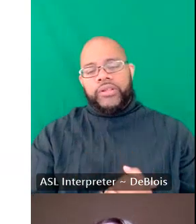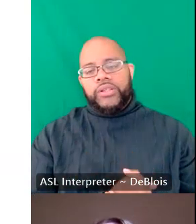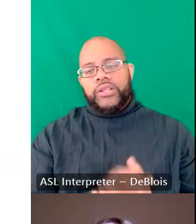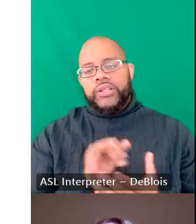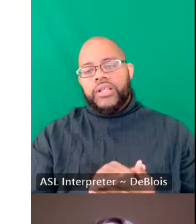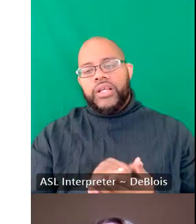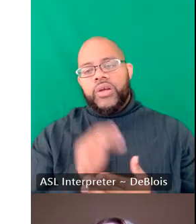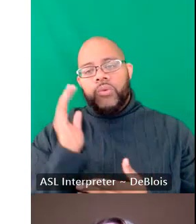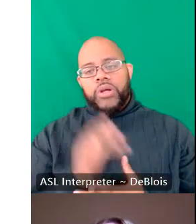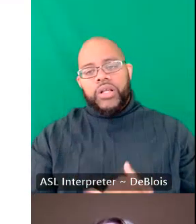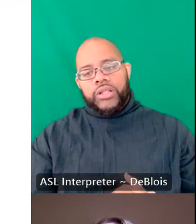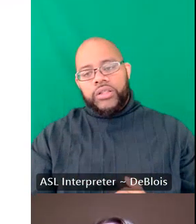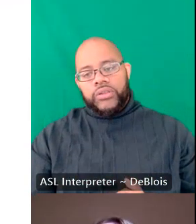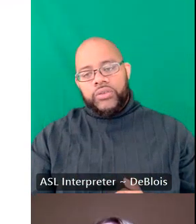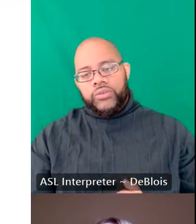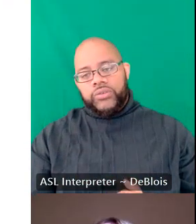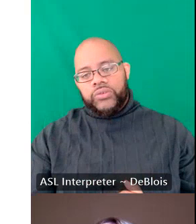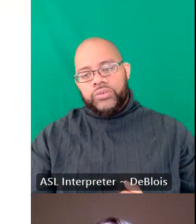will